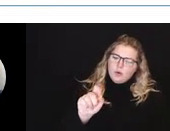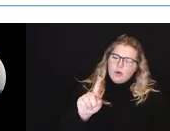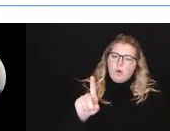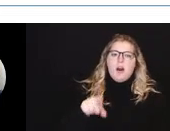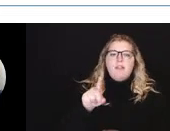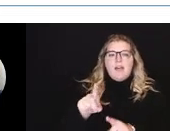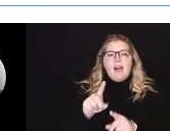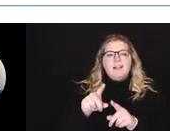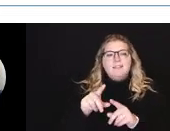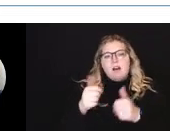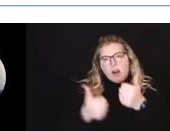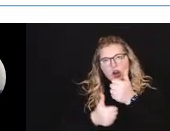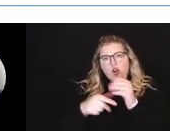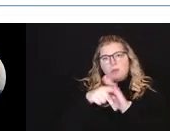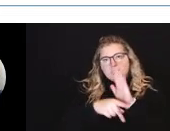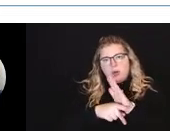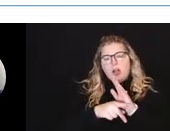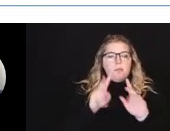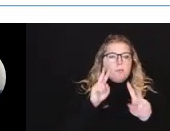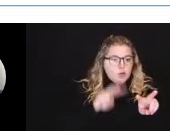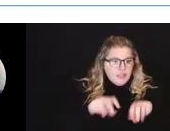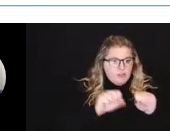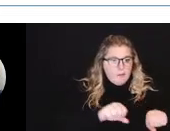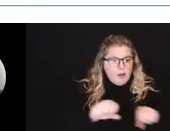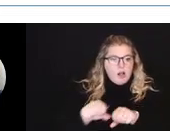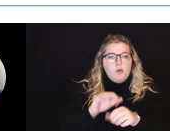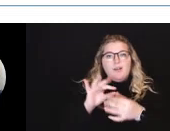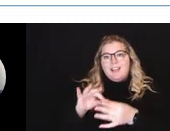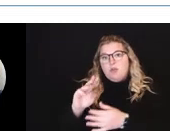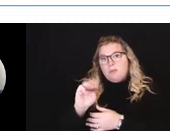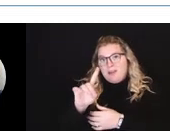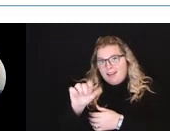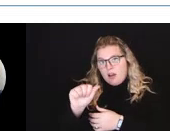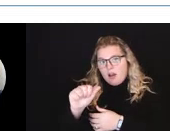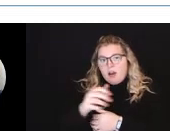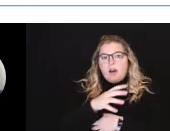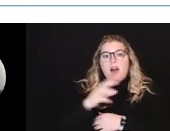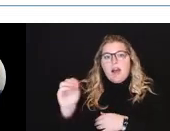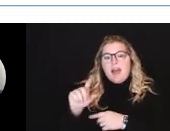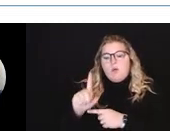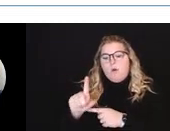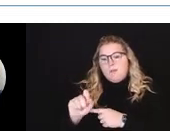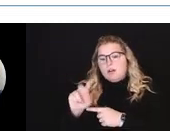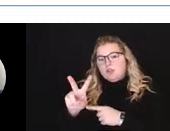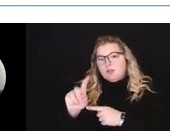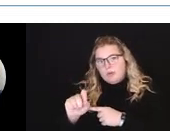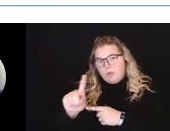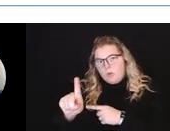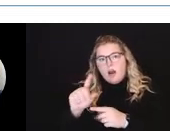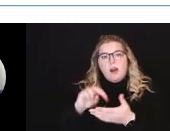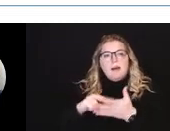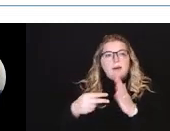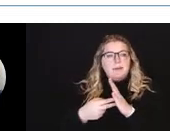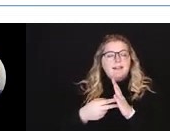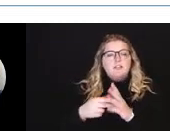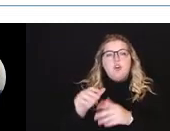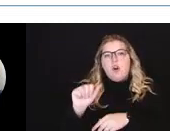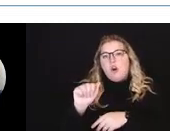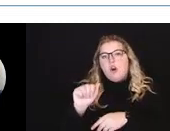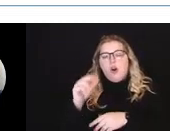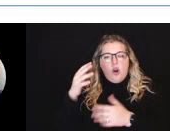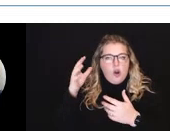of perceivable, the guideline related to media. And this first requirement, 1.2.1, deals with audio and video only media